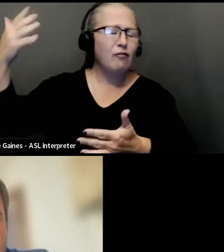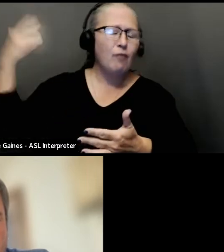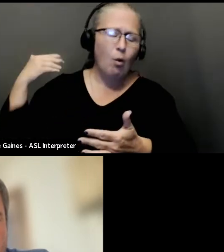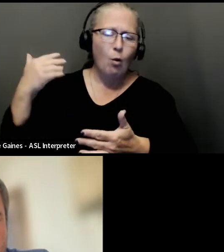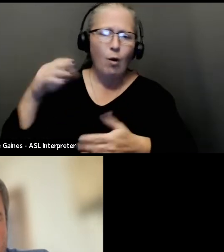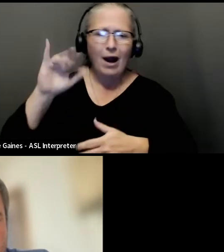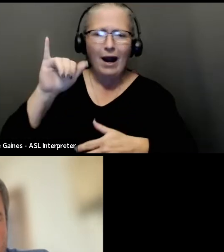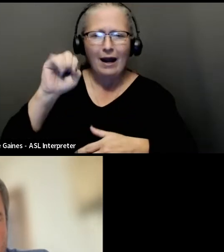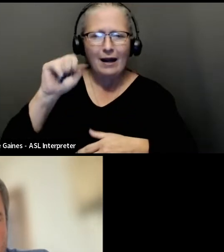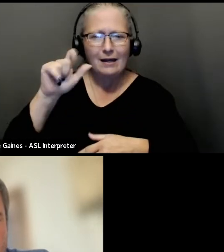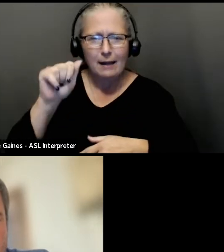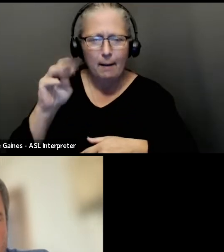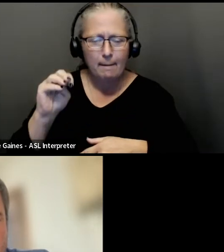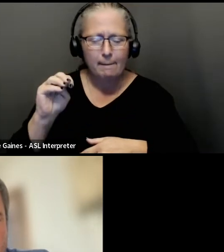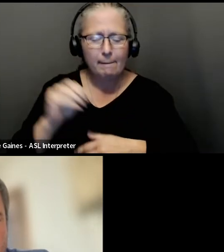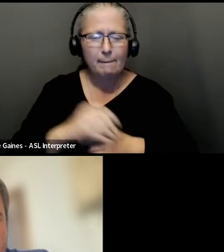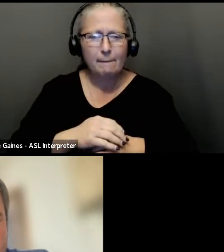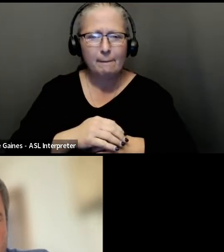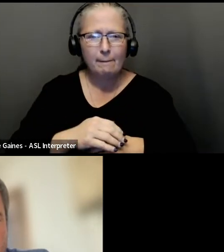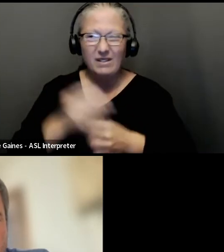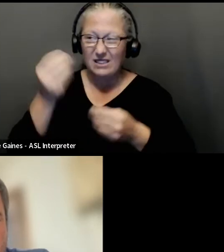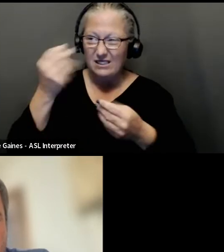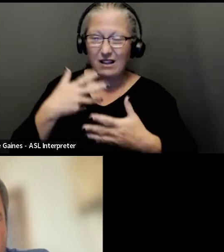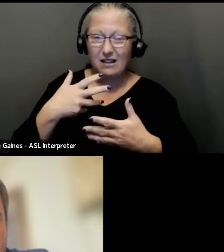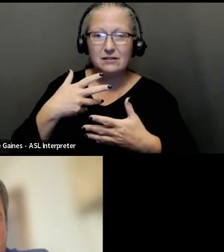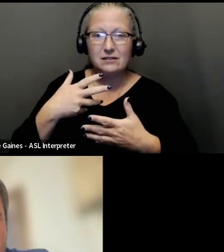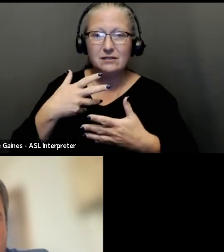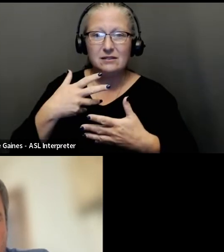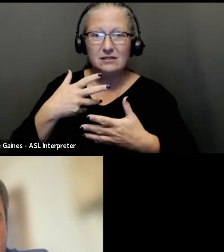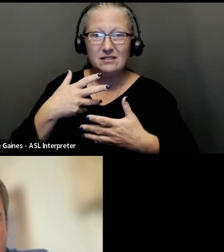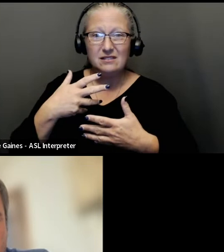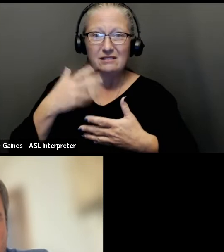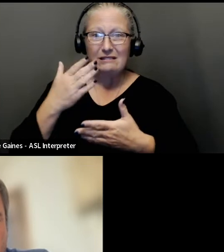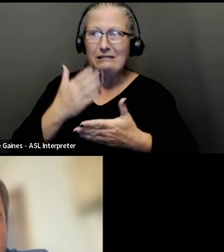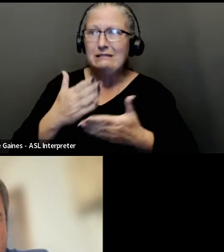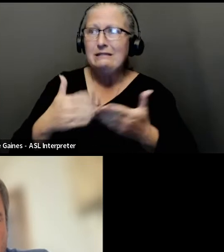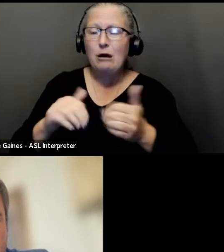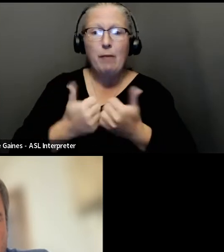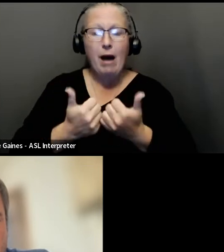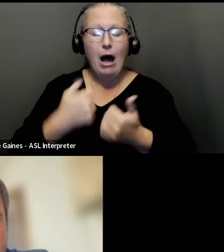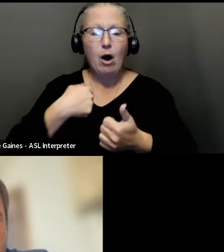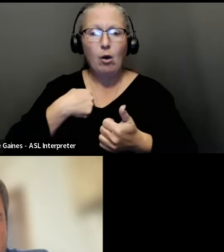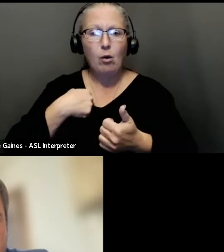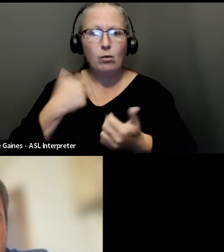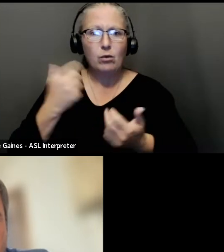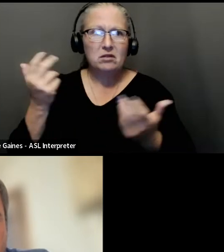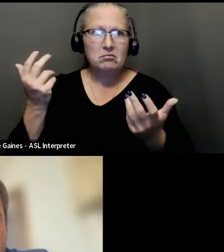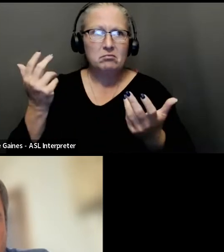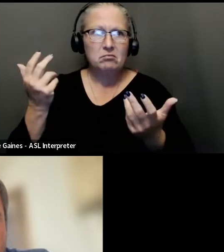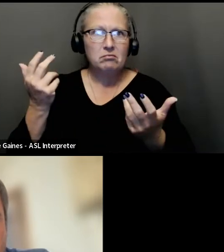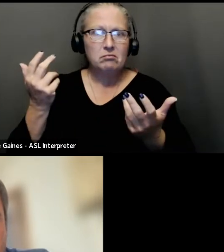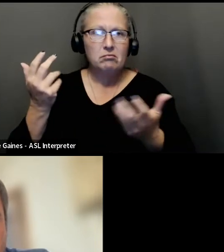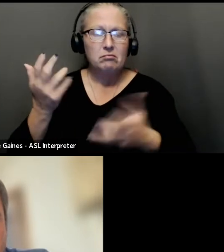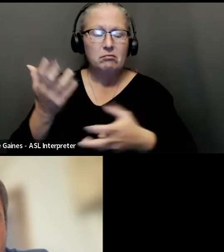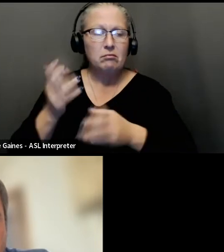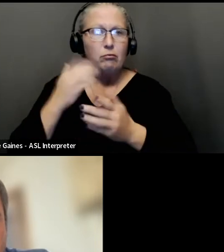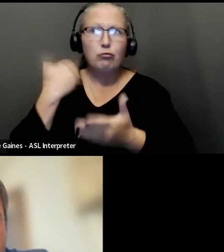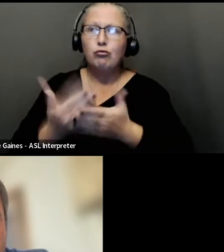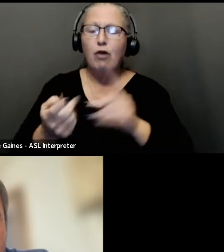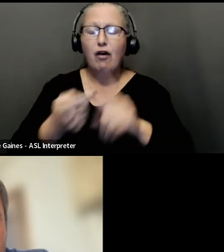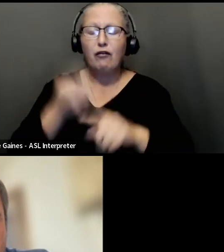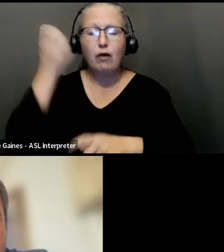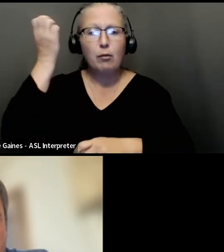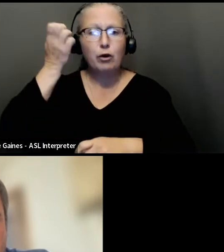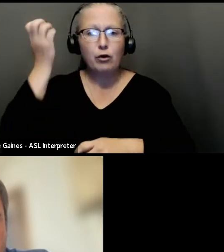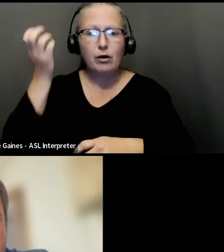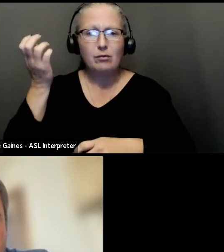Islam. To tell us that somehow we just got there from Europe,